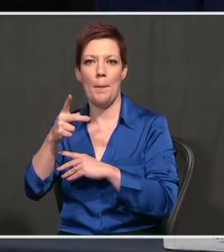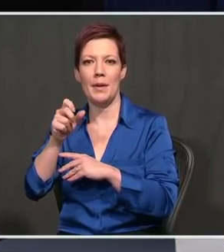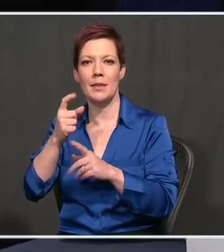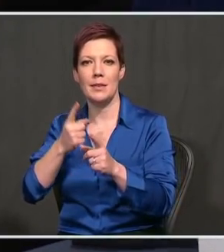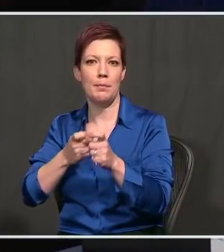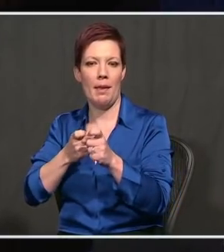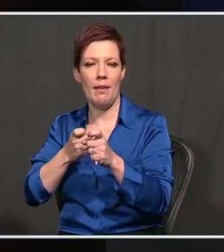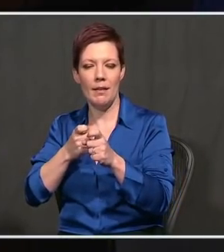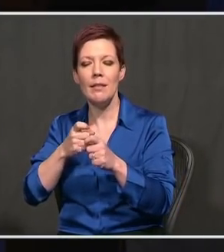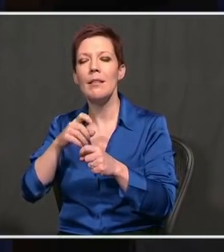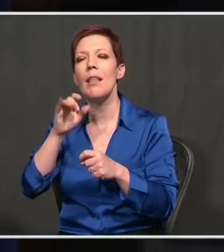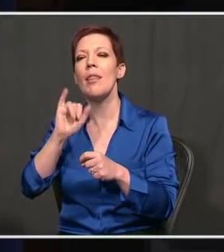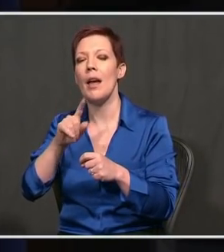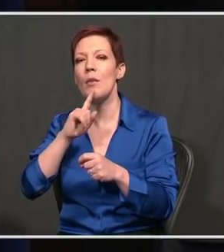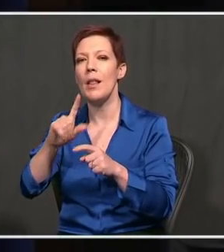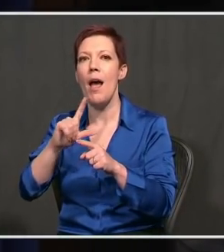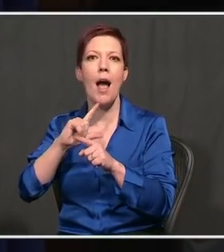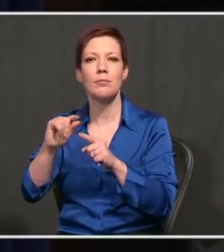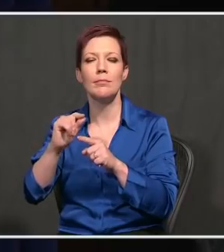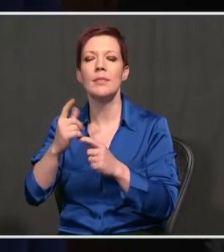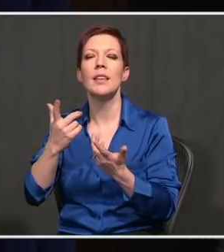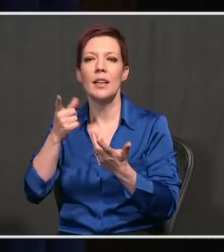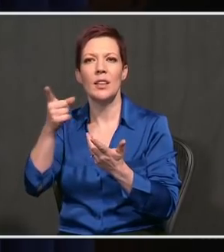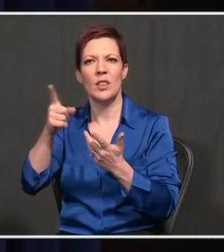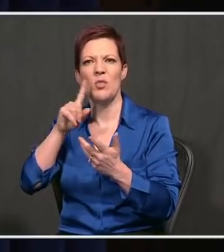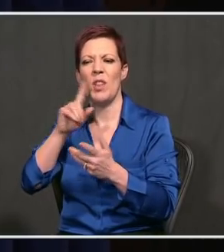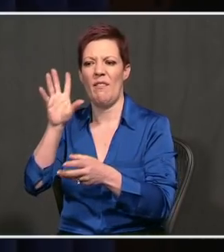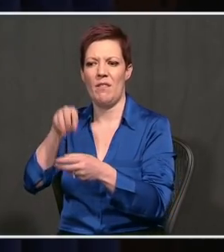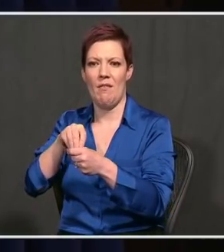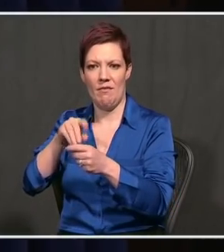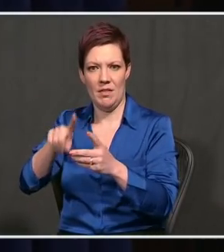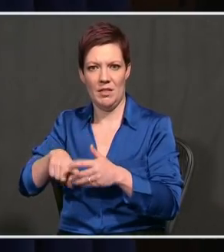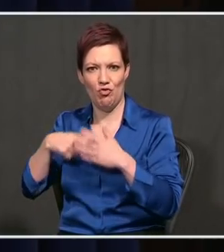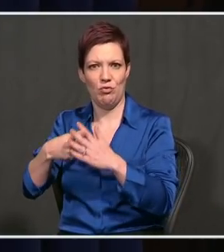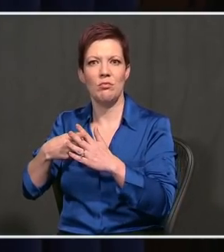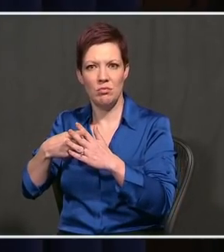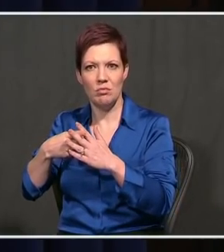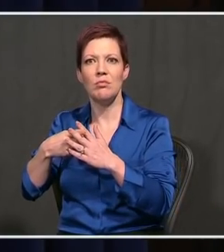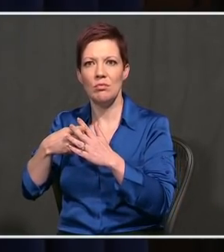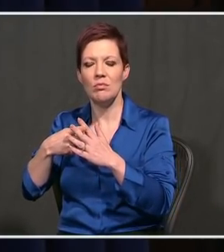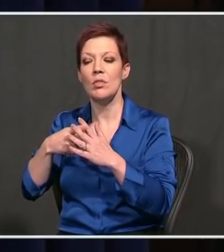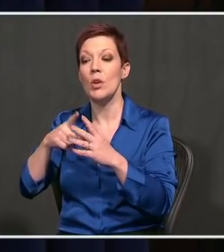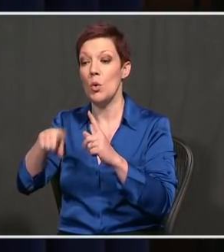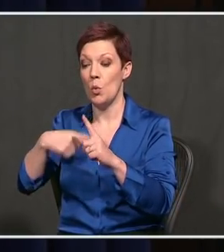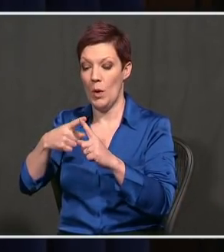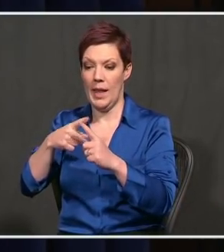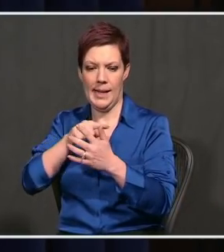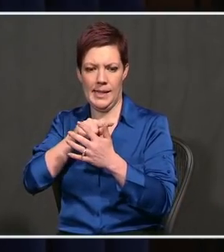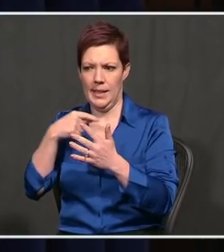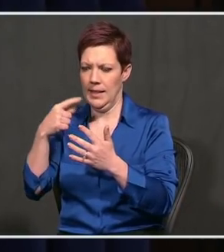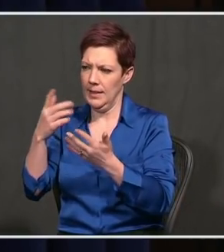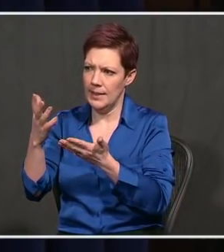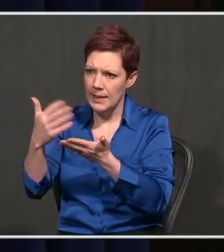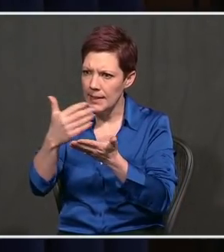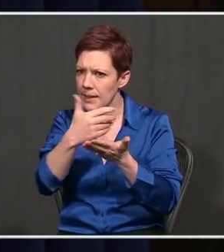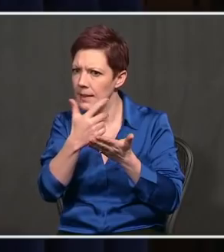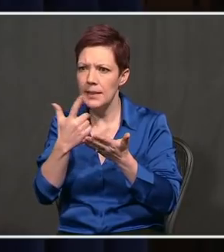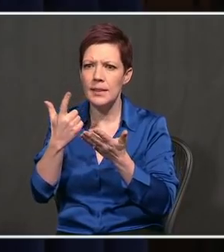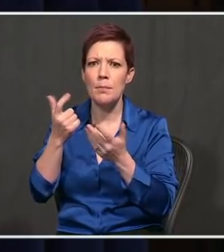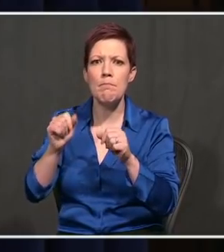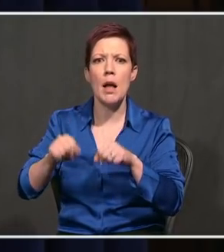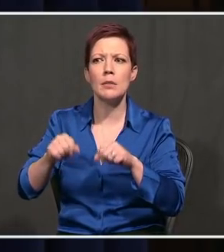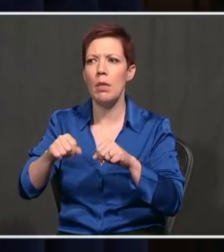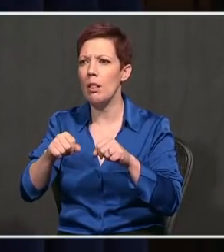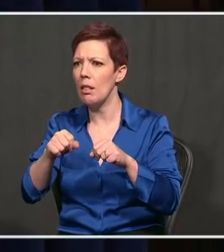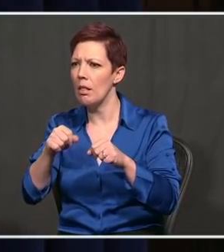very involved early on in the initial aggregation of the candidates, the vaccine candidates from around the world that were eventually